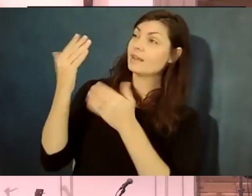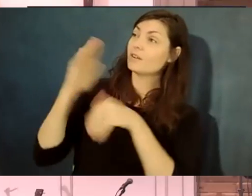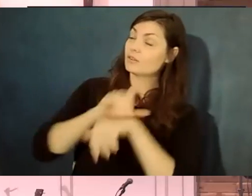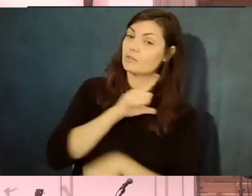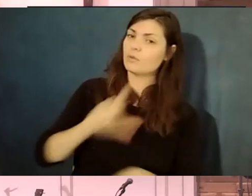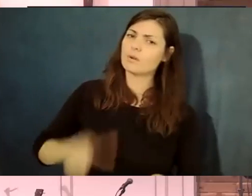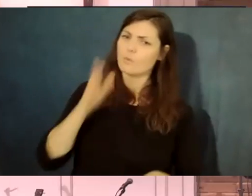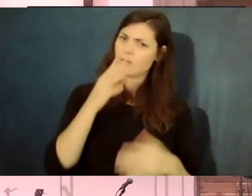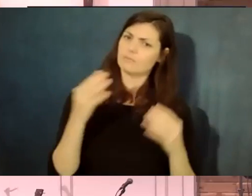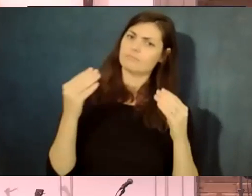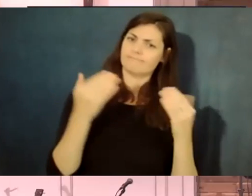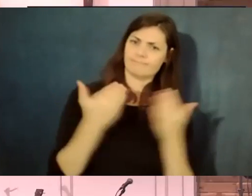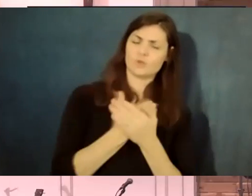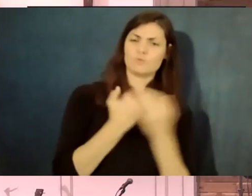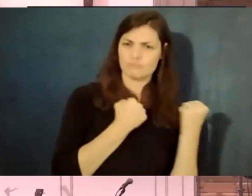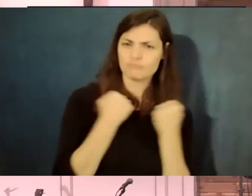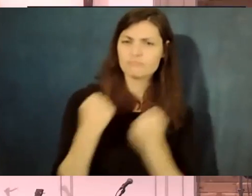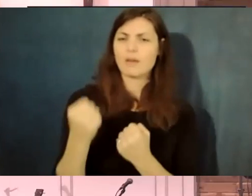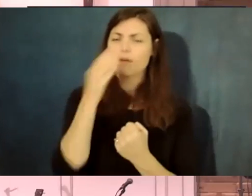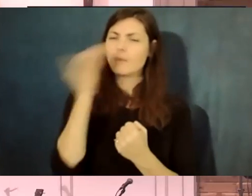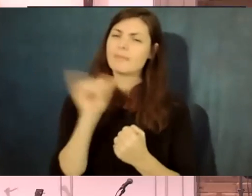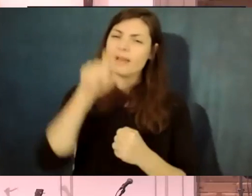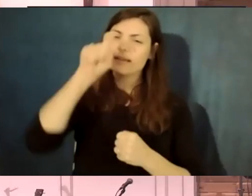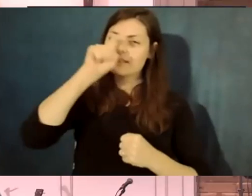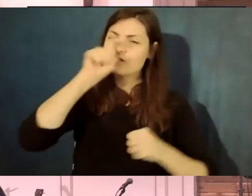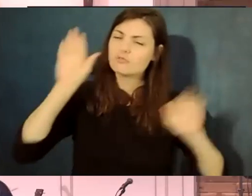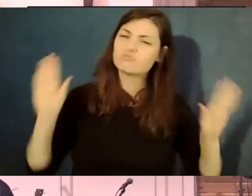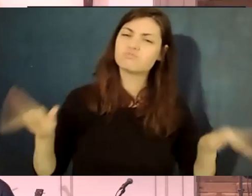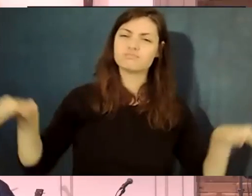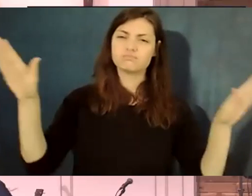They shall mount up with wings like eagles. They shall run and not be weary. They shall walk